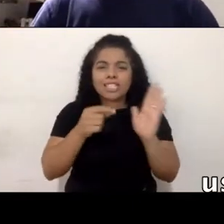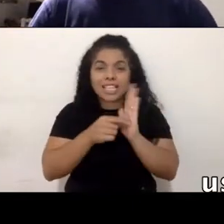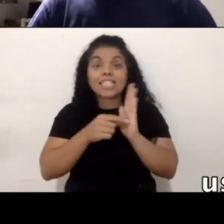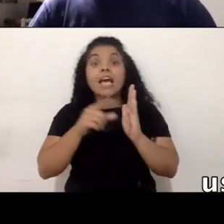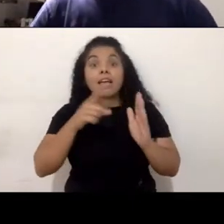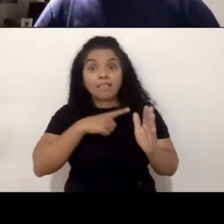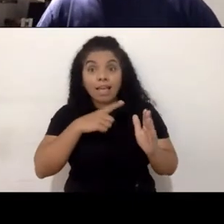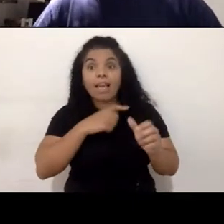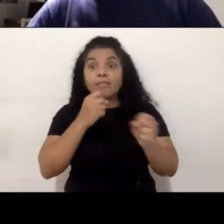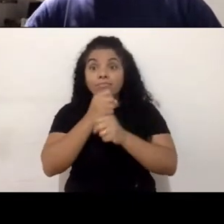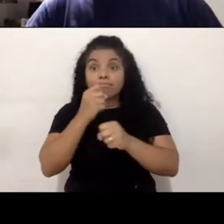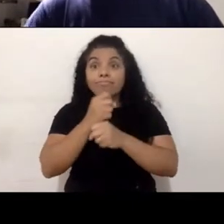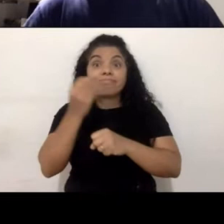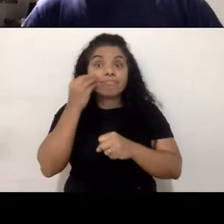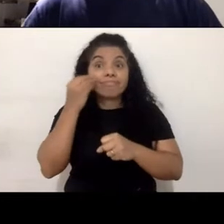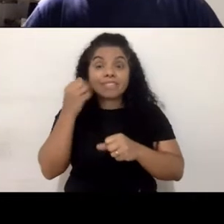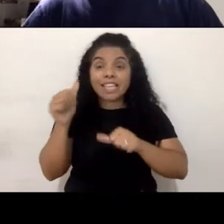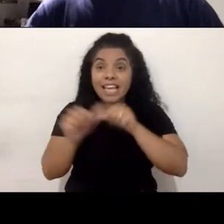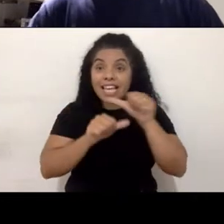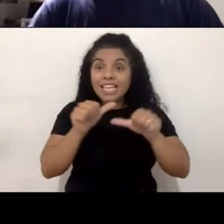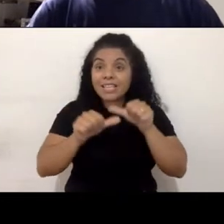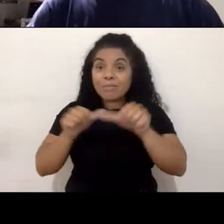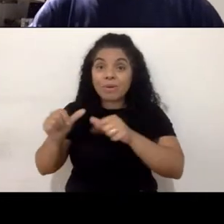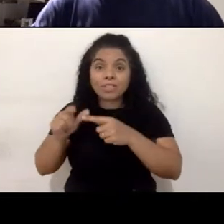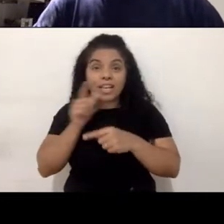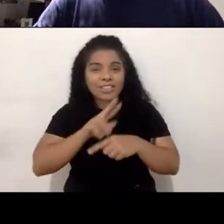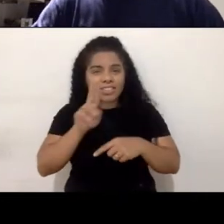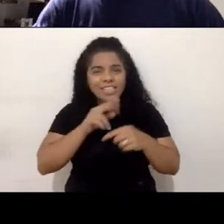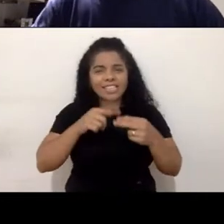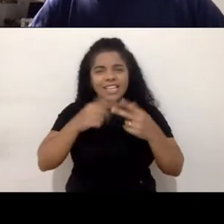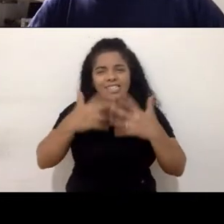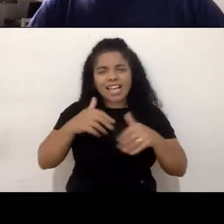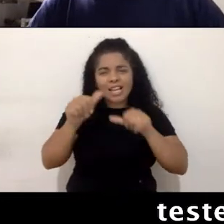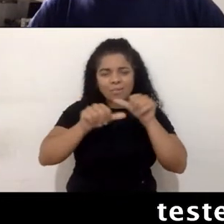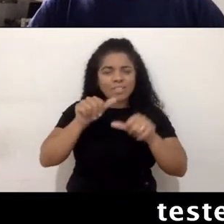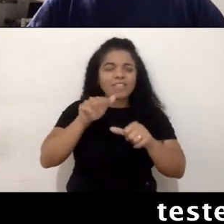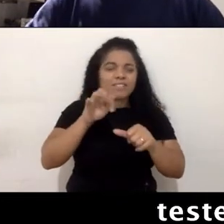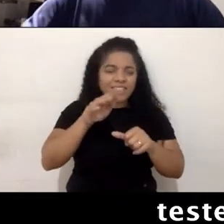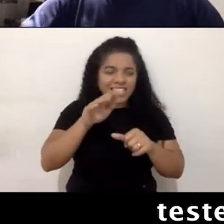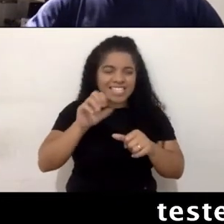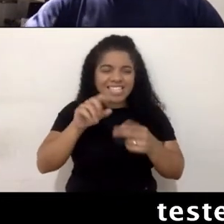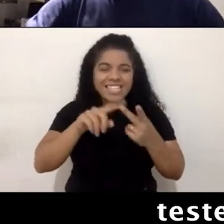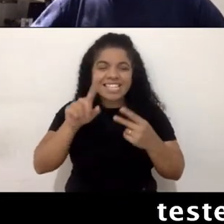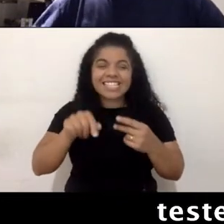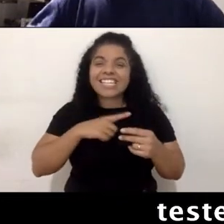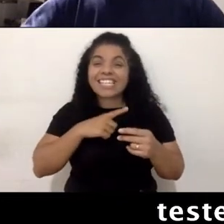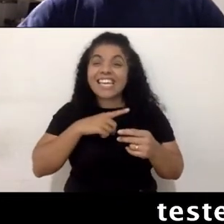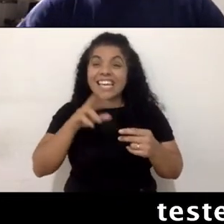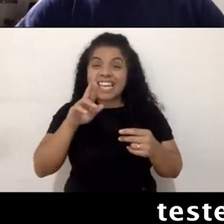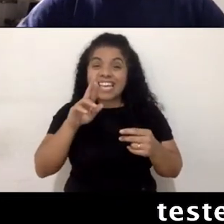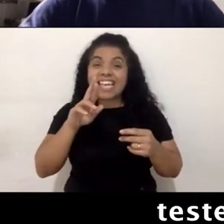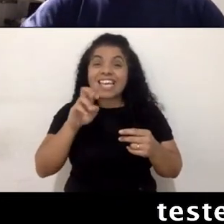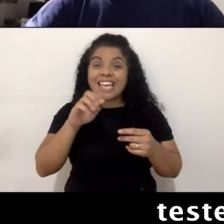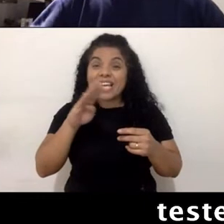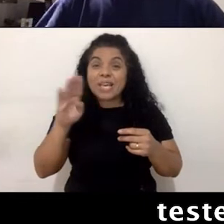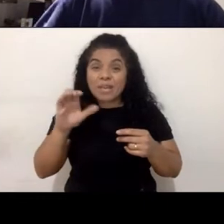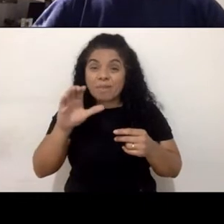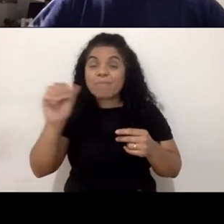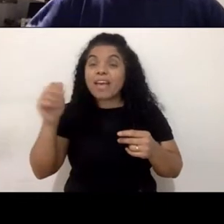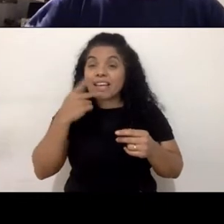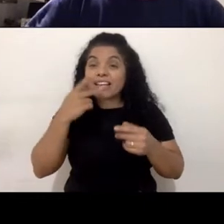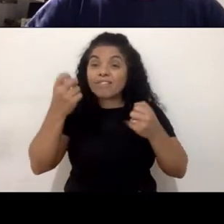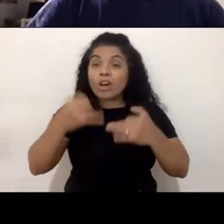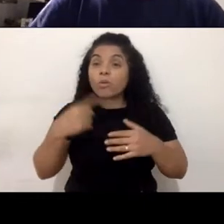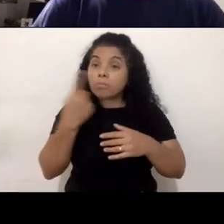was talking about, it decides, is the system still correct? So fitness functions, application tests, all those sorts of things, the